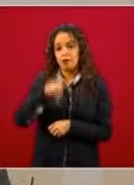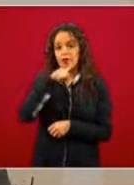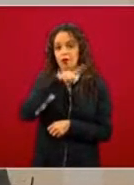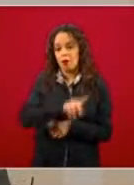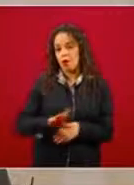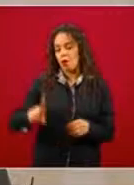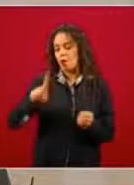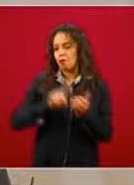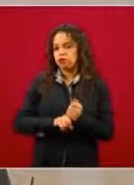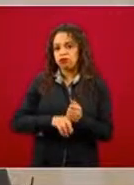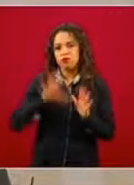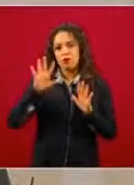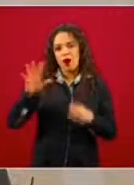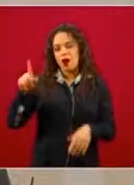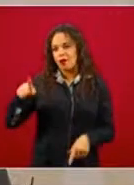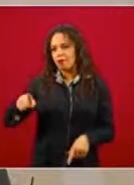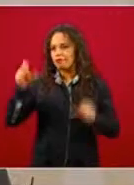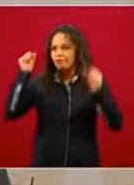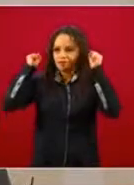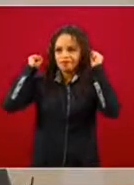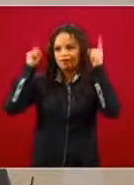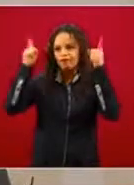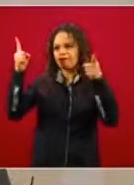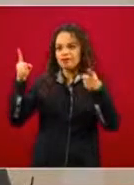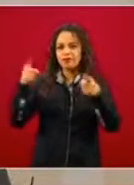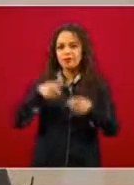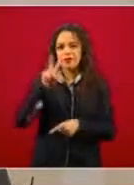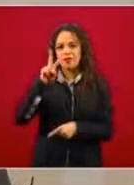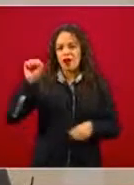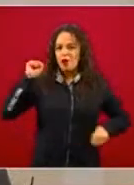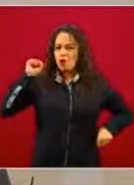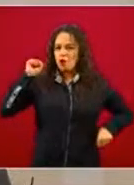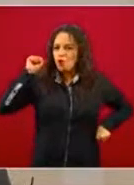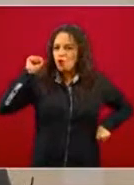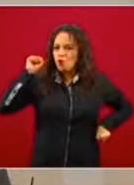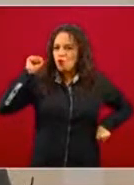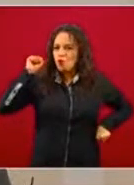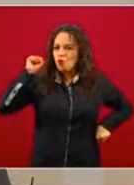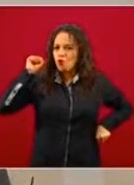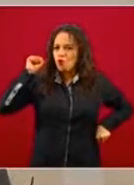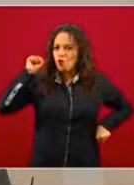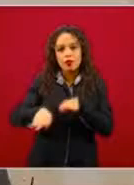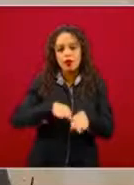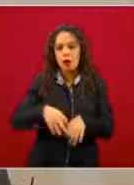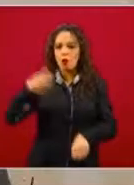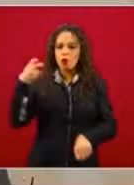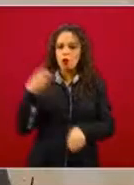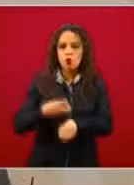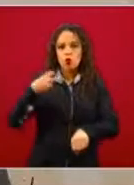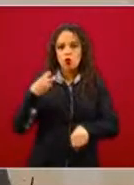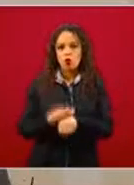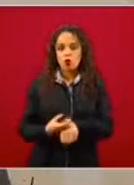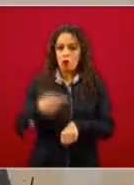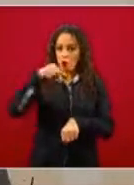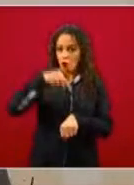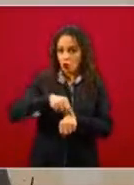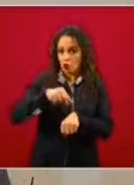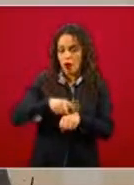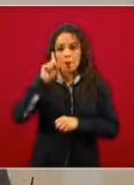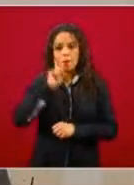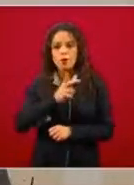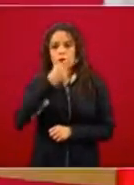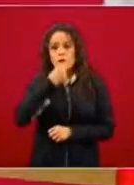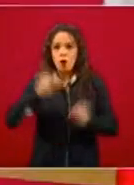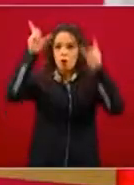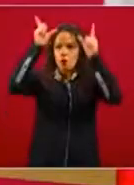workers. You have continued to work persistently, heroically, in every single corner in the country, in the hospitals,